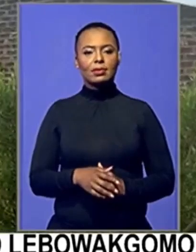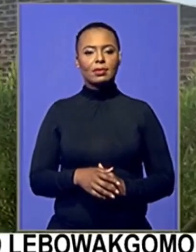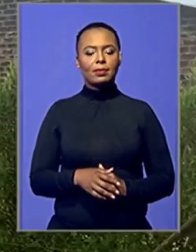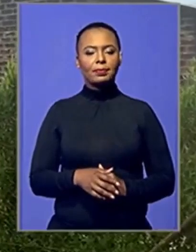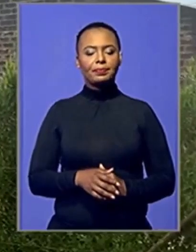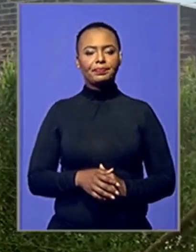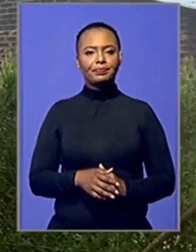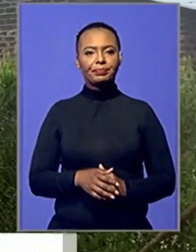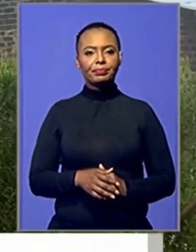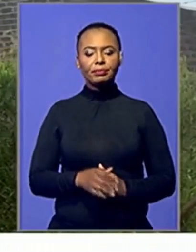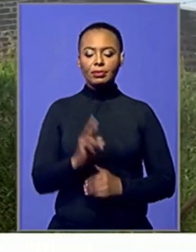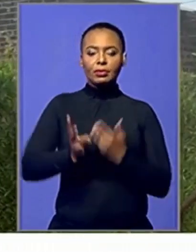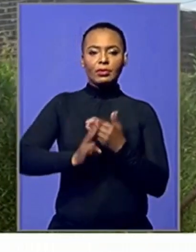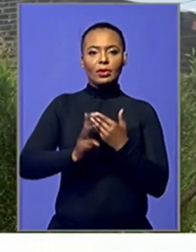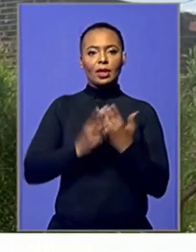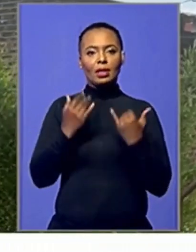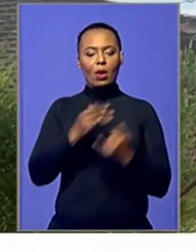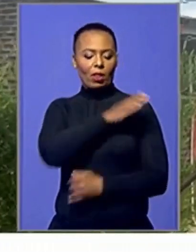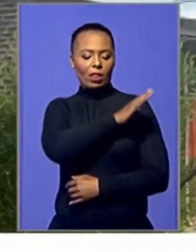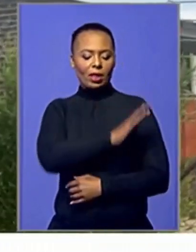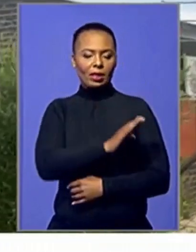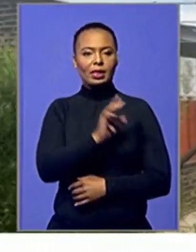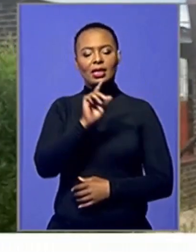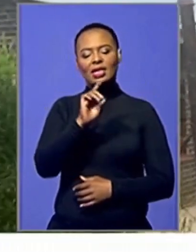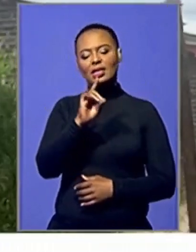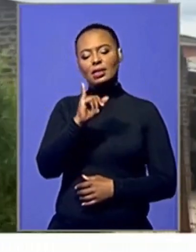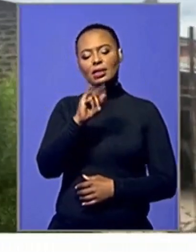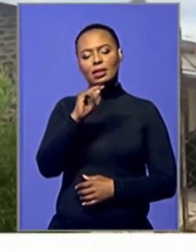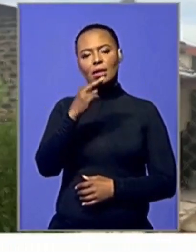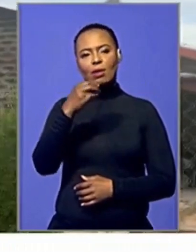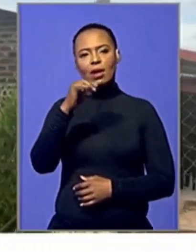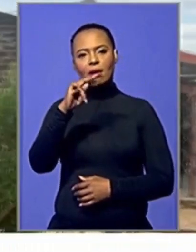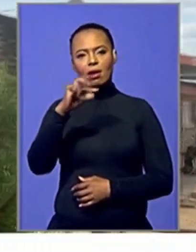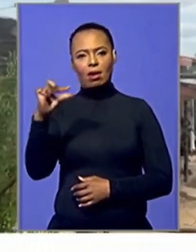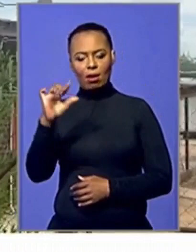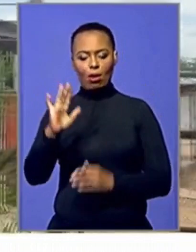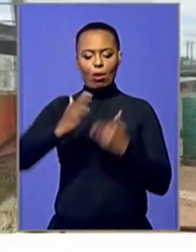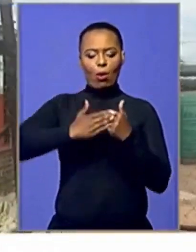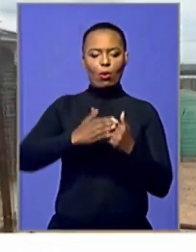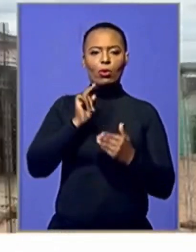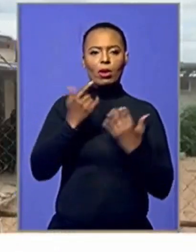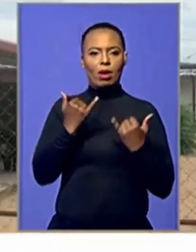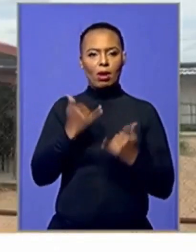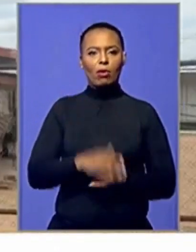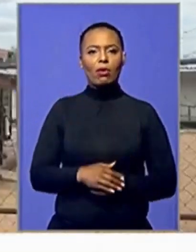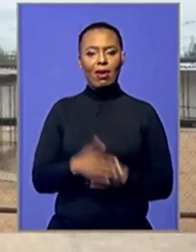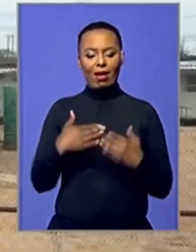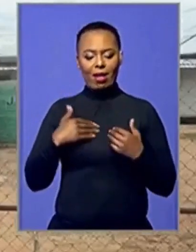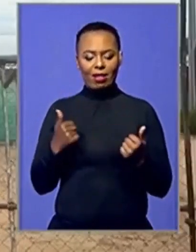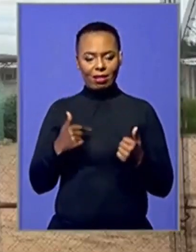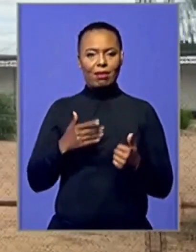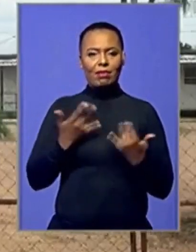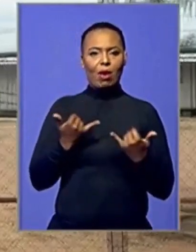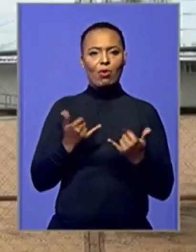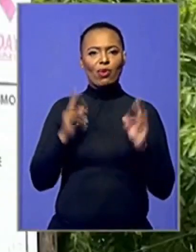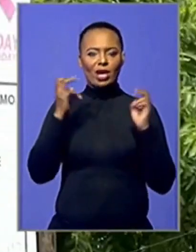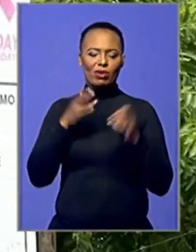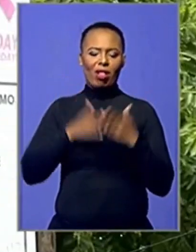E šetše le dibeke tše pedi, tliliniki ya Dithabaneng e tswaletšwe, se se amile ditirelo tša maphelo le go šadiša badudi go tšwa ka metseng e